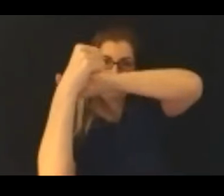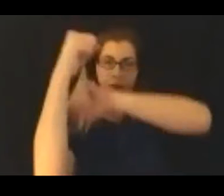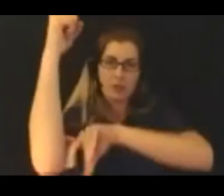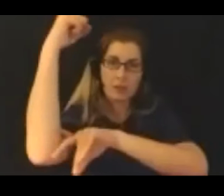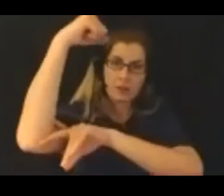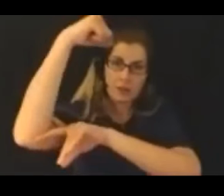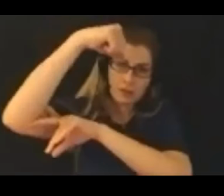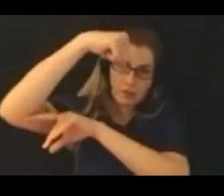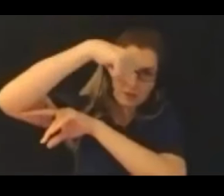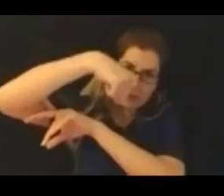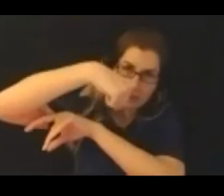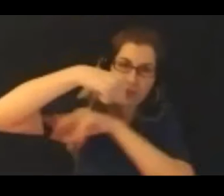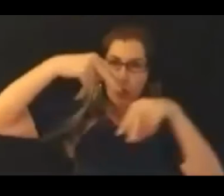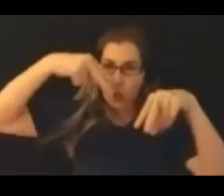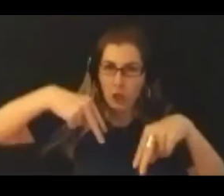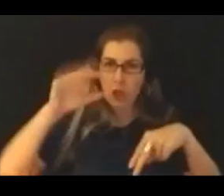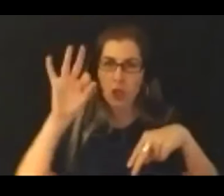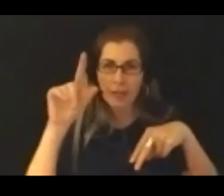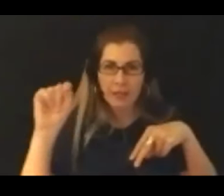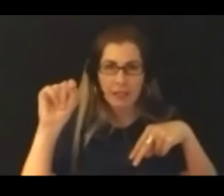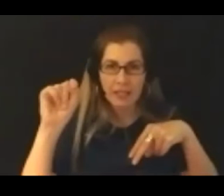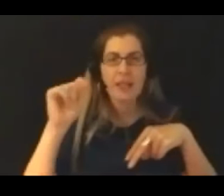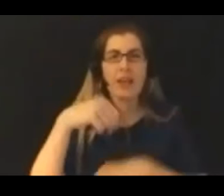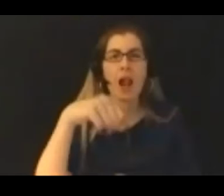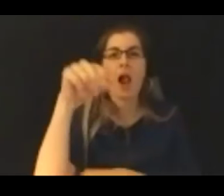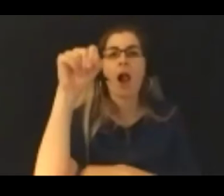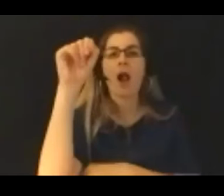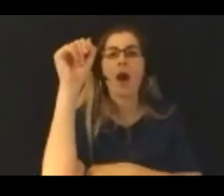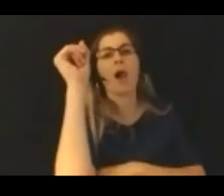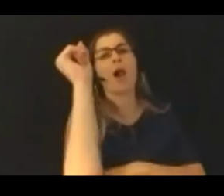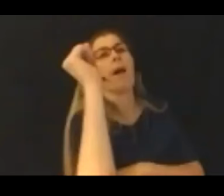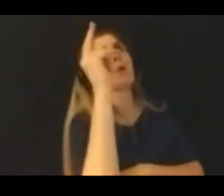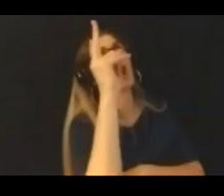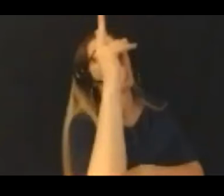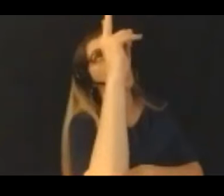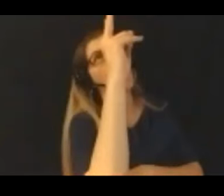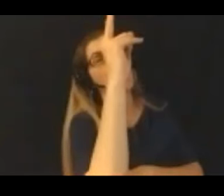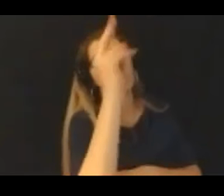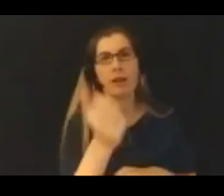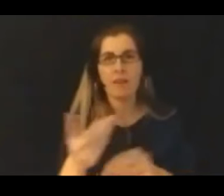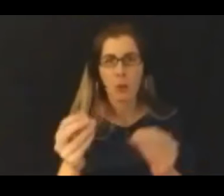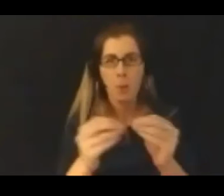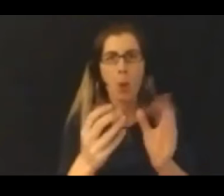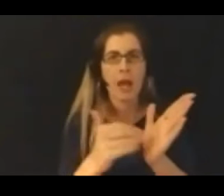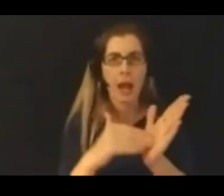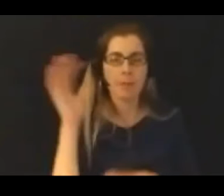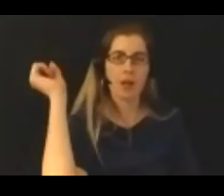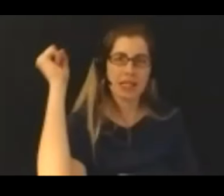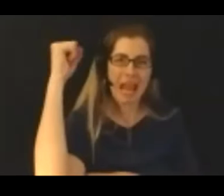feet. And then arch your spine, looking up towards the ceiling. And let's do that a couple more times.